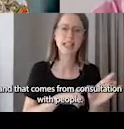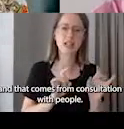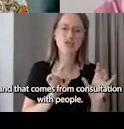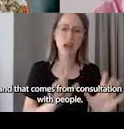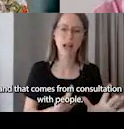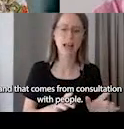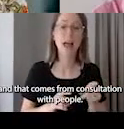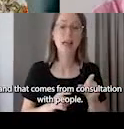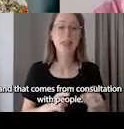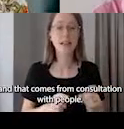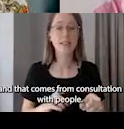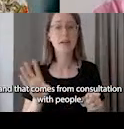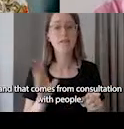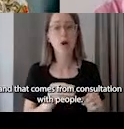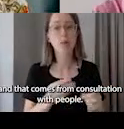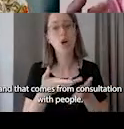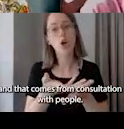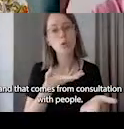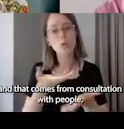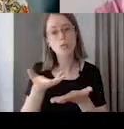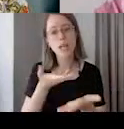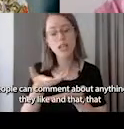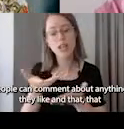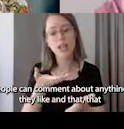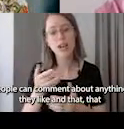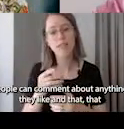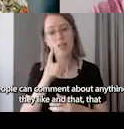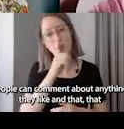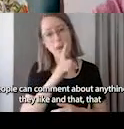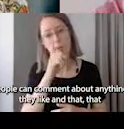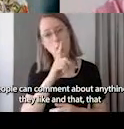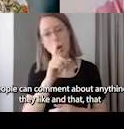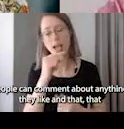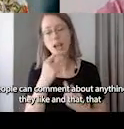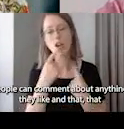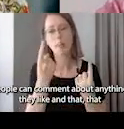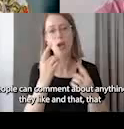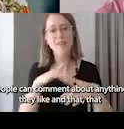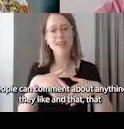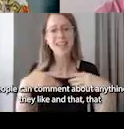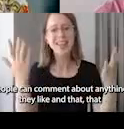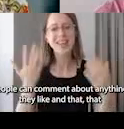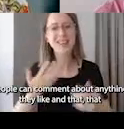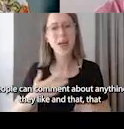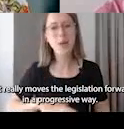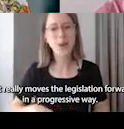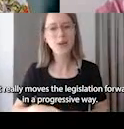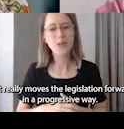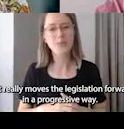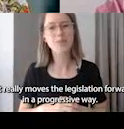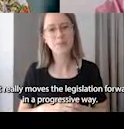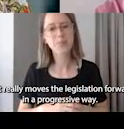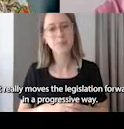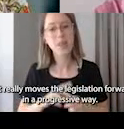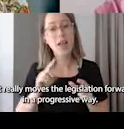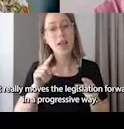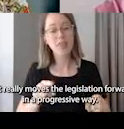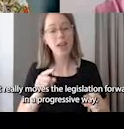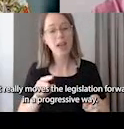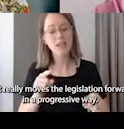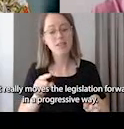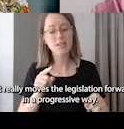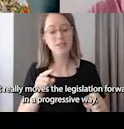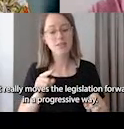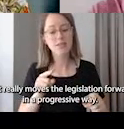that comes from consultation from people. People can comment about anything they like. And that really moves